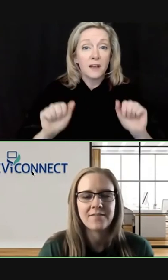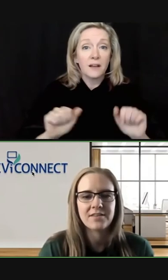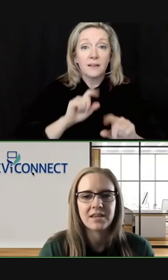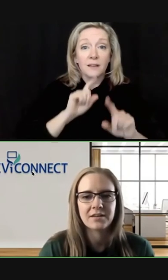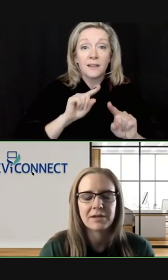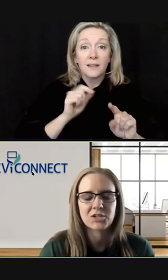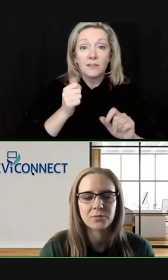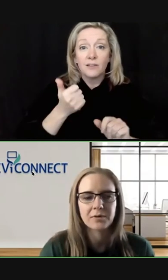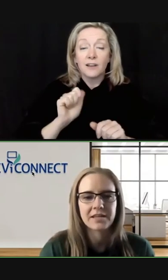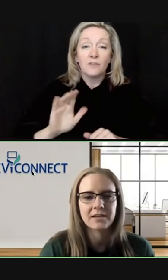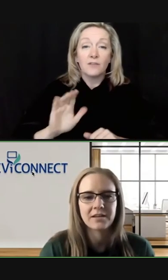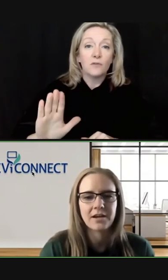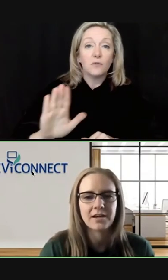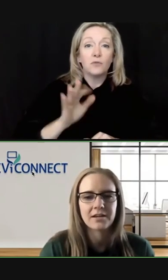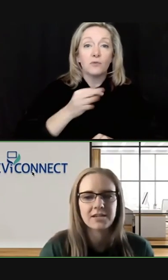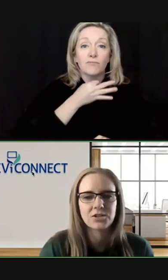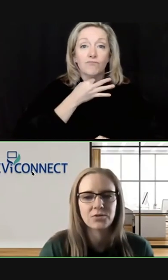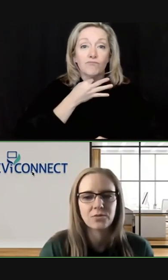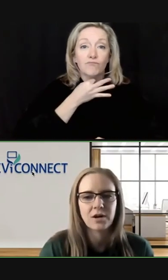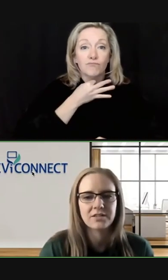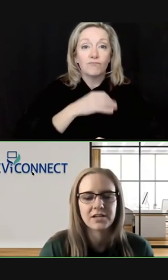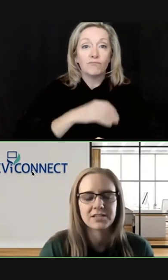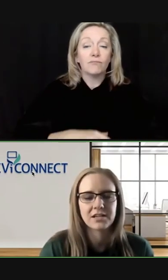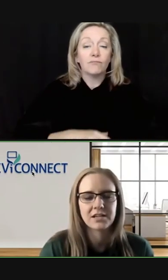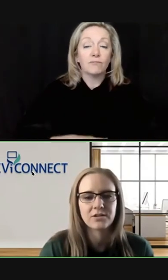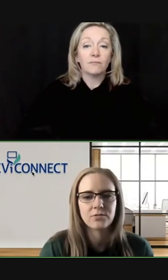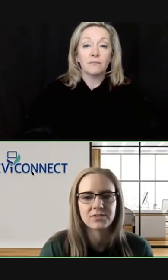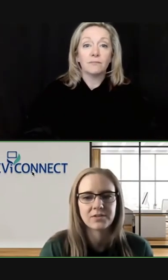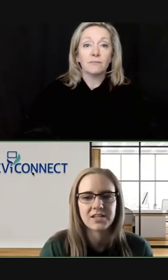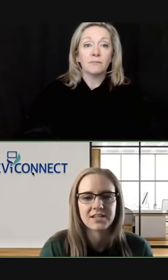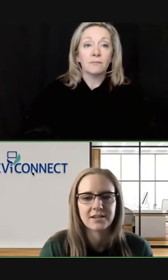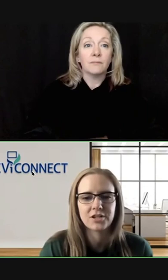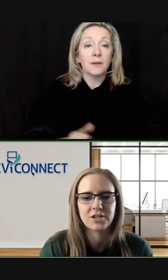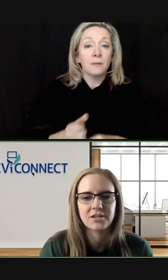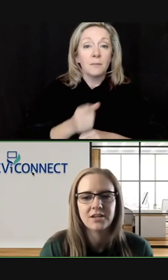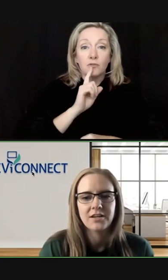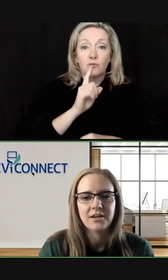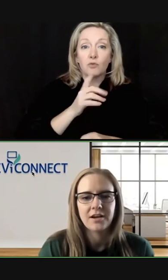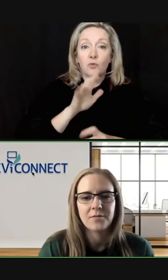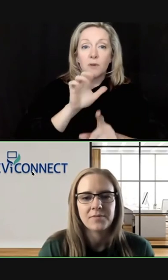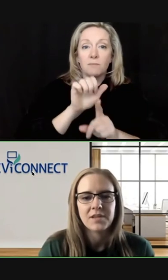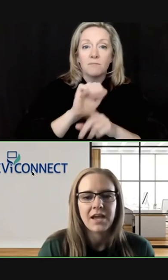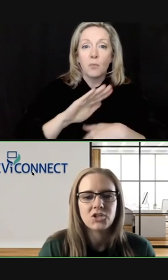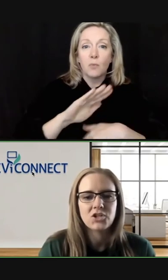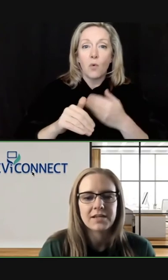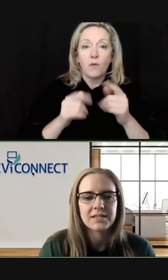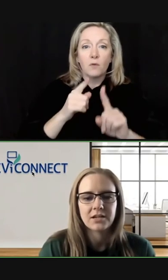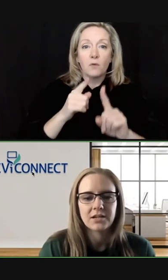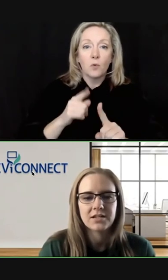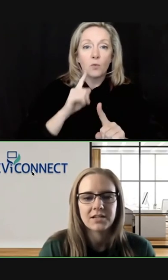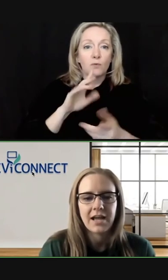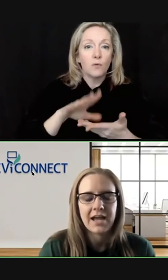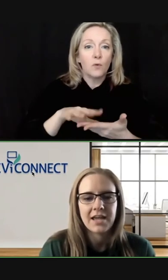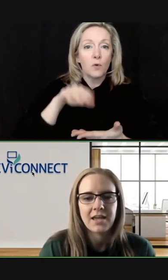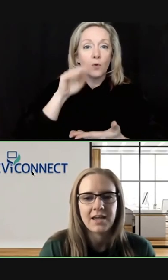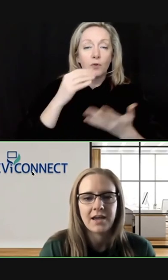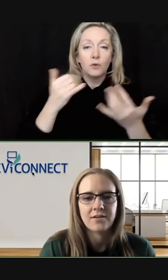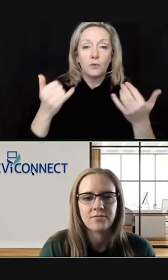might have and make sure we can get to all of our intended goals for today's session. As you guys